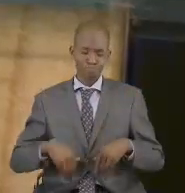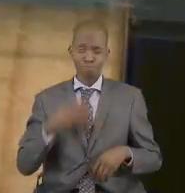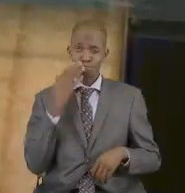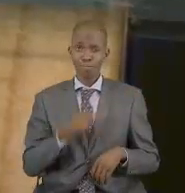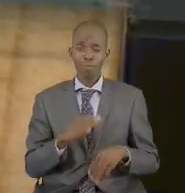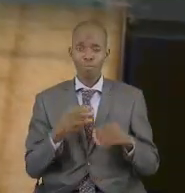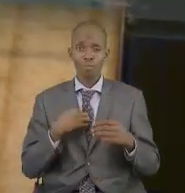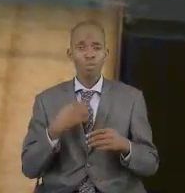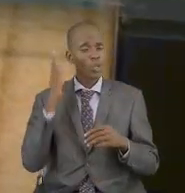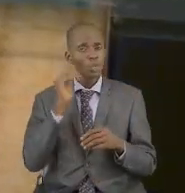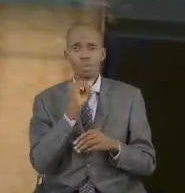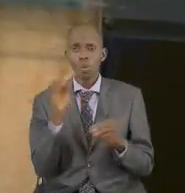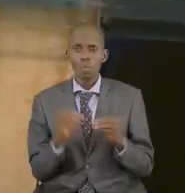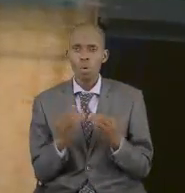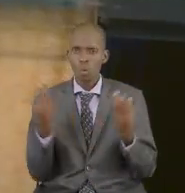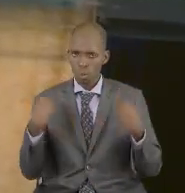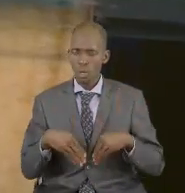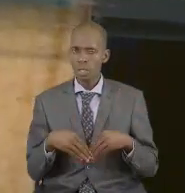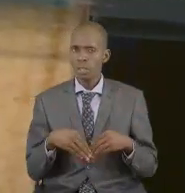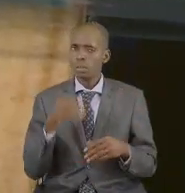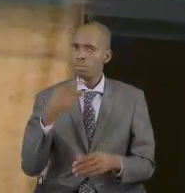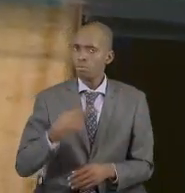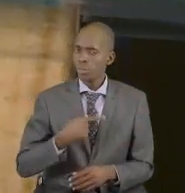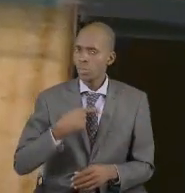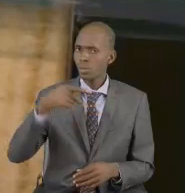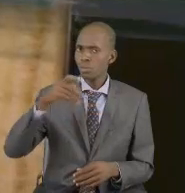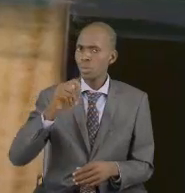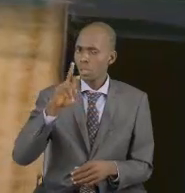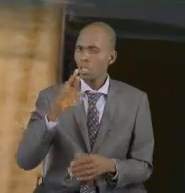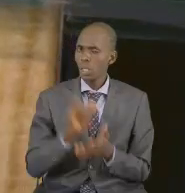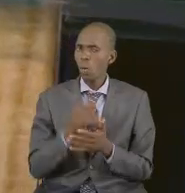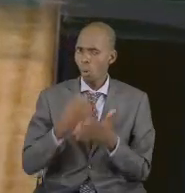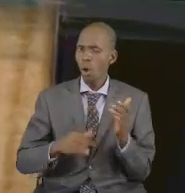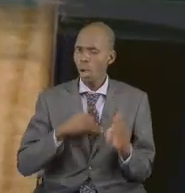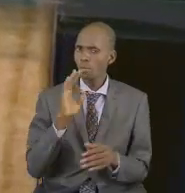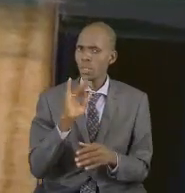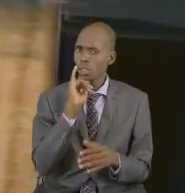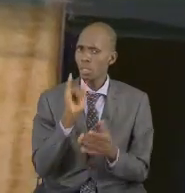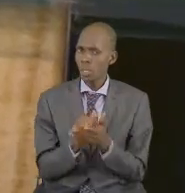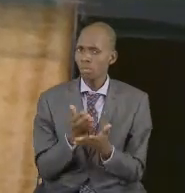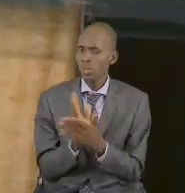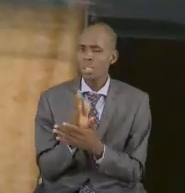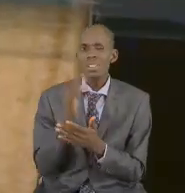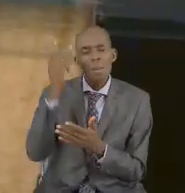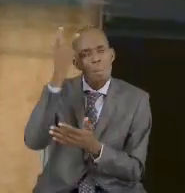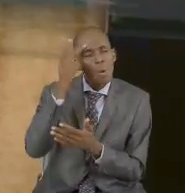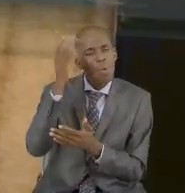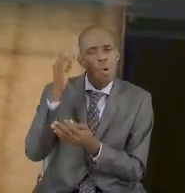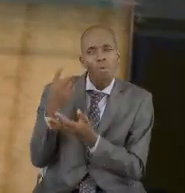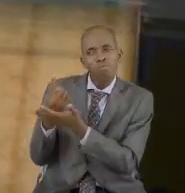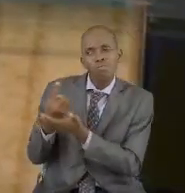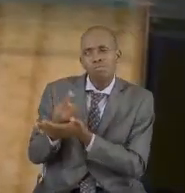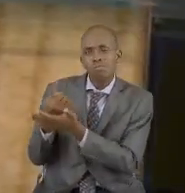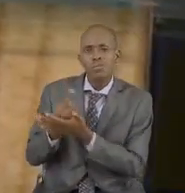no more. Peter, that's what I've been preaching. Is that right? The purpose of the consultation is to reveal to